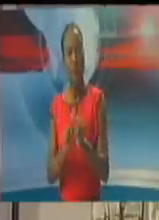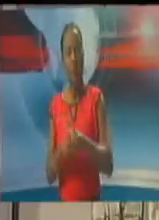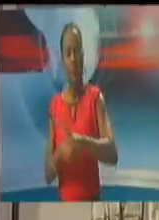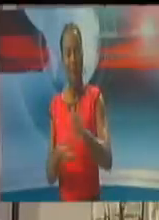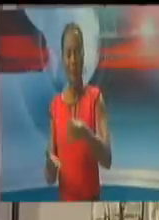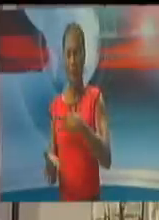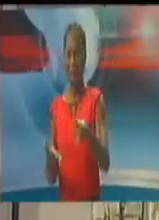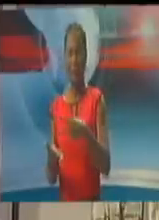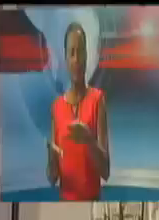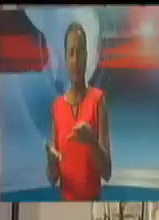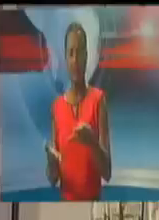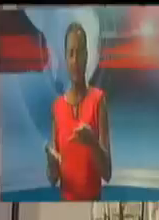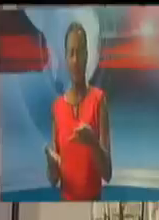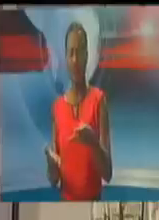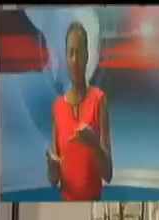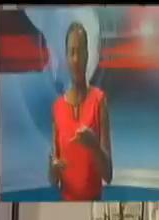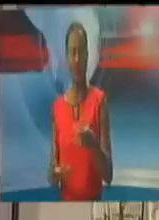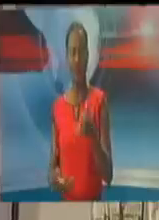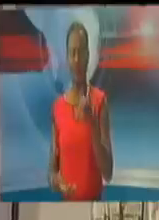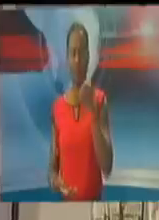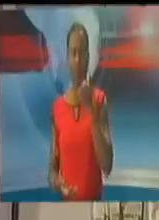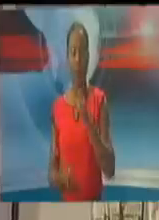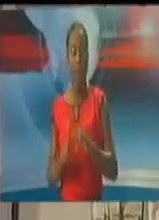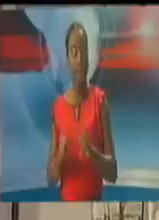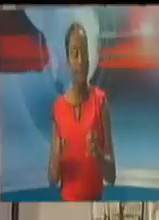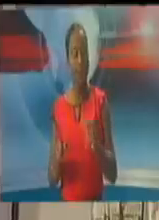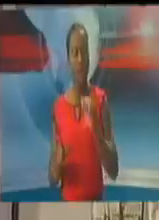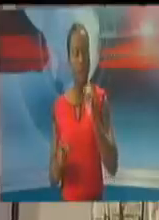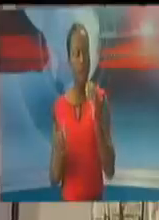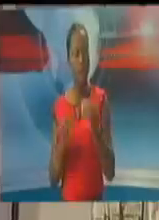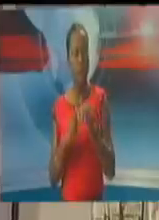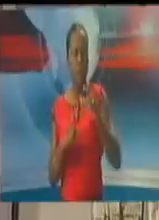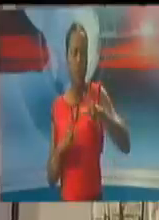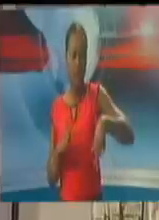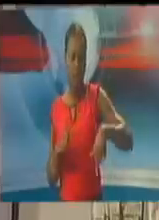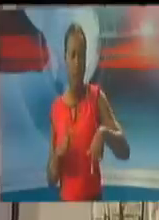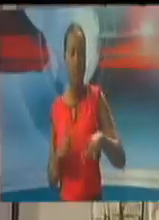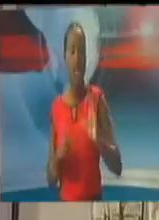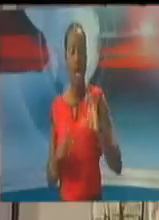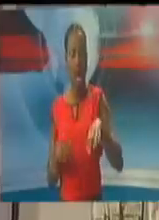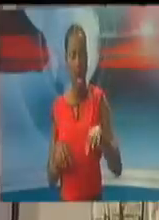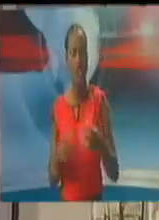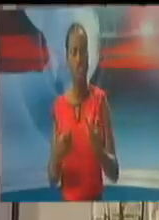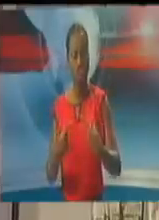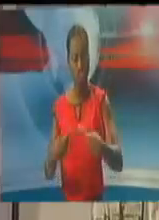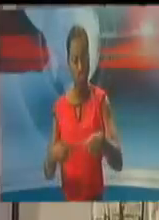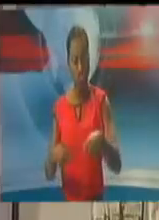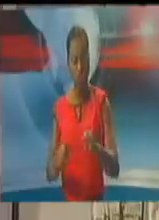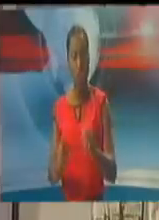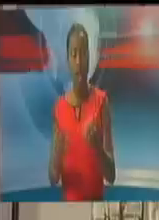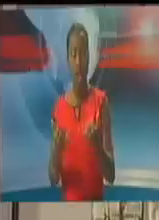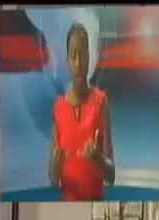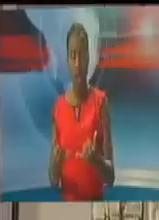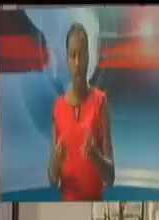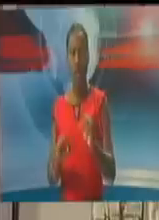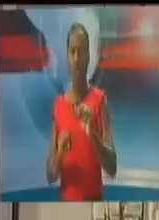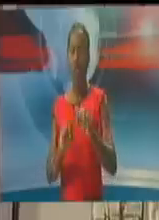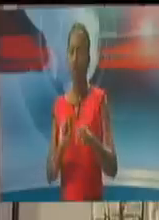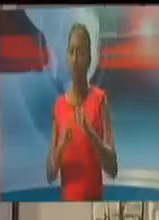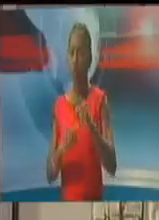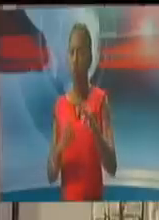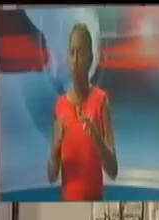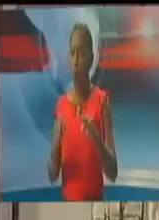late to make up and do the right thing so that when the chief medical officer informs